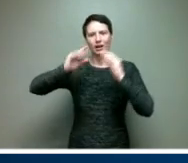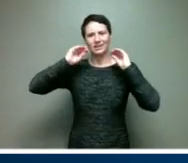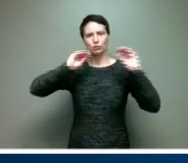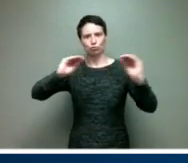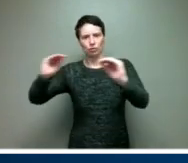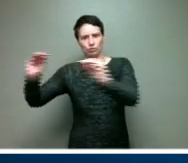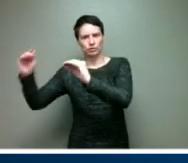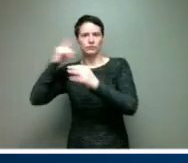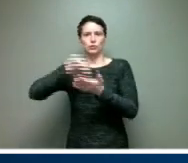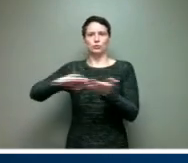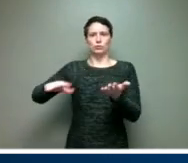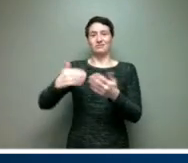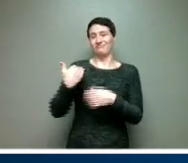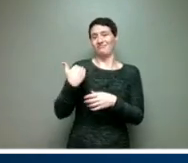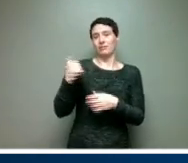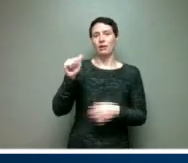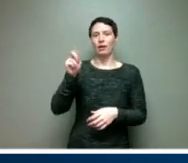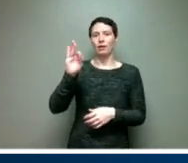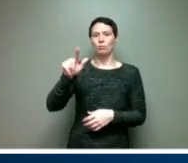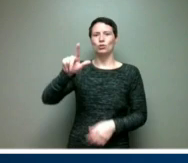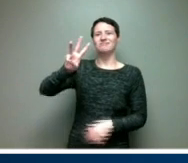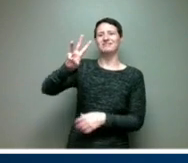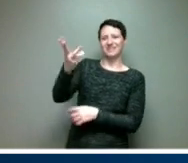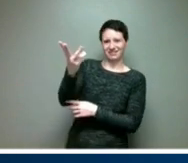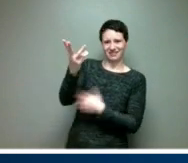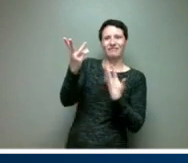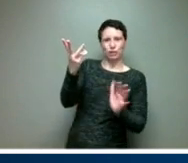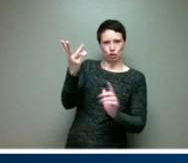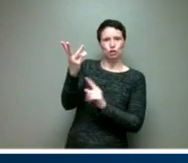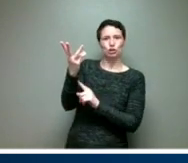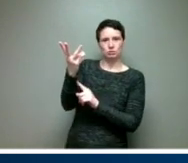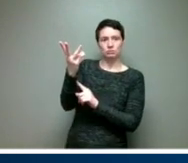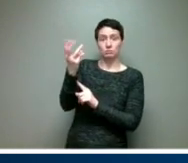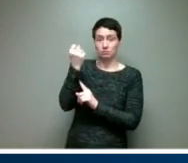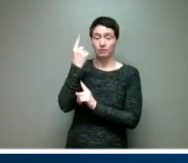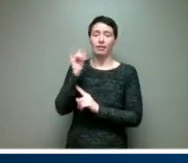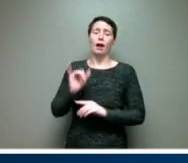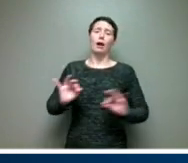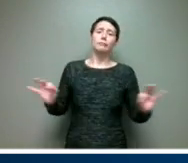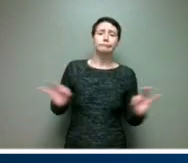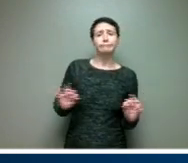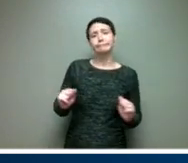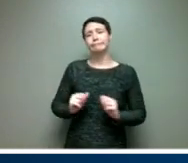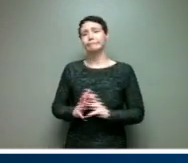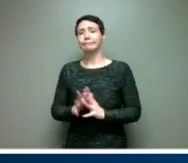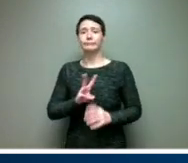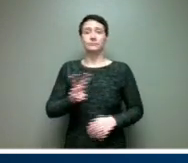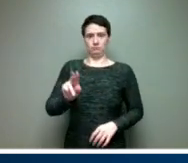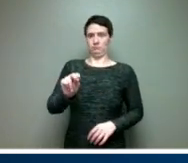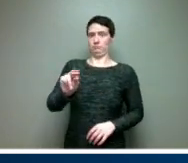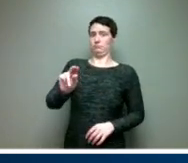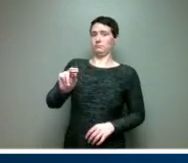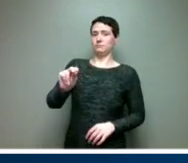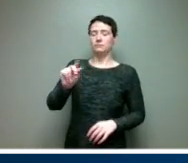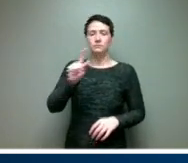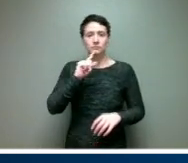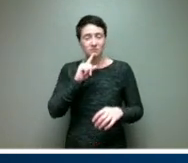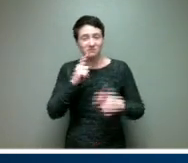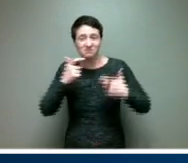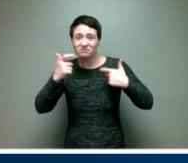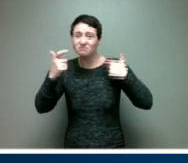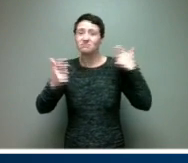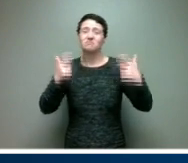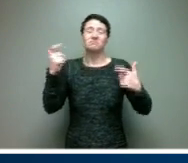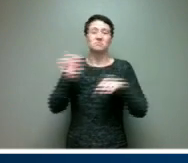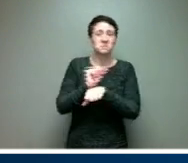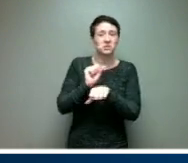on April 6th. And that was no small feat for our staff to work together to provide that